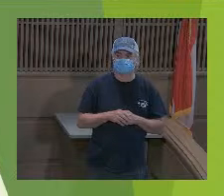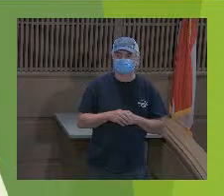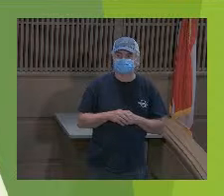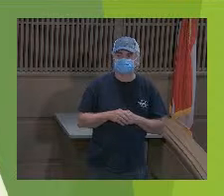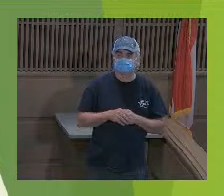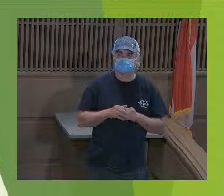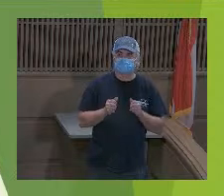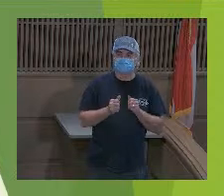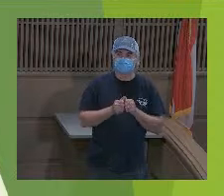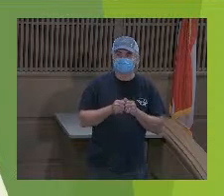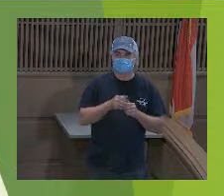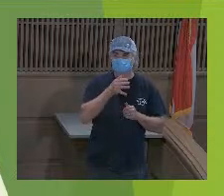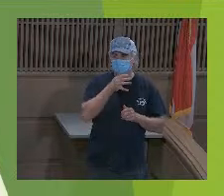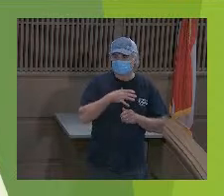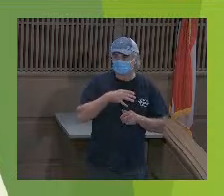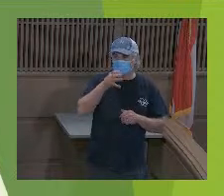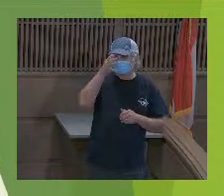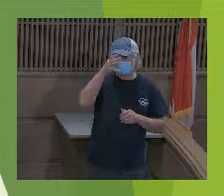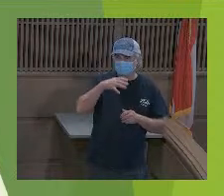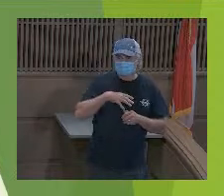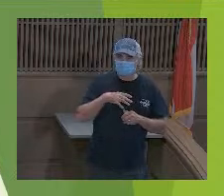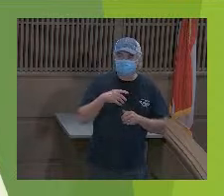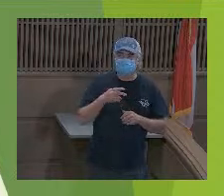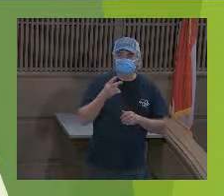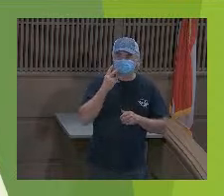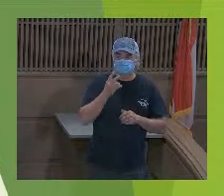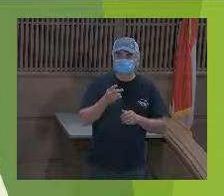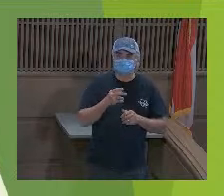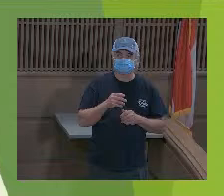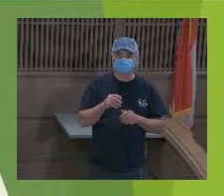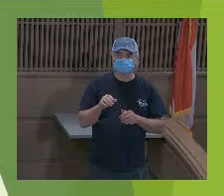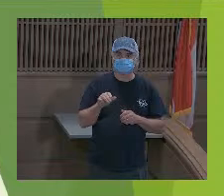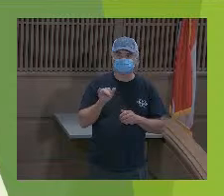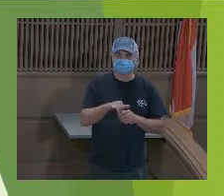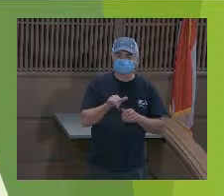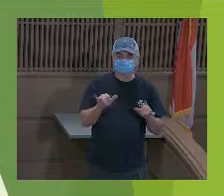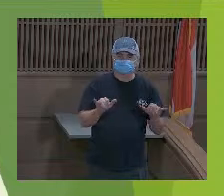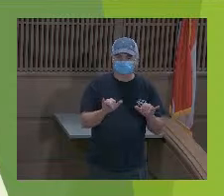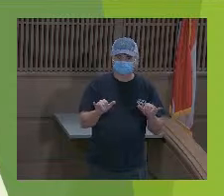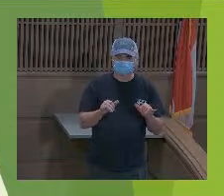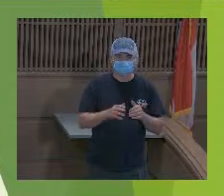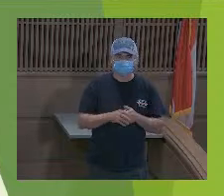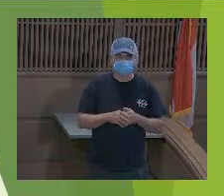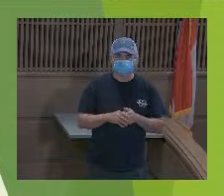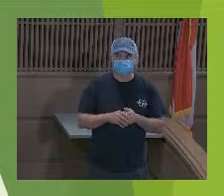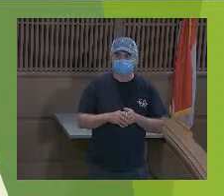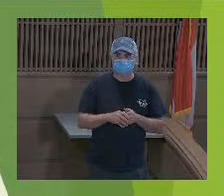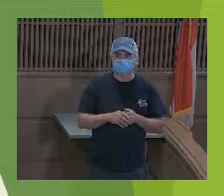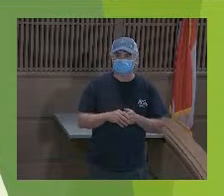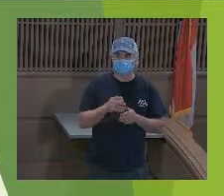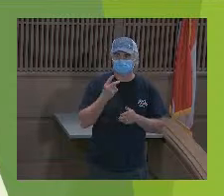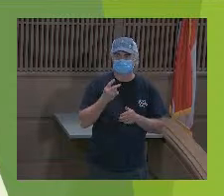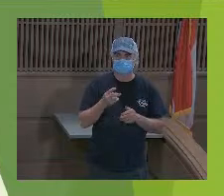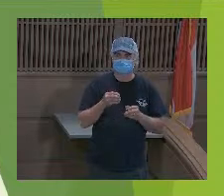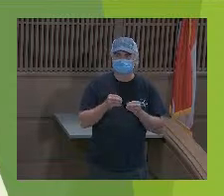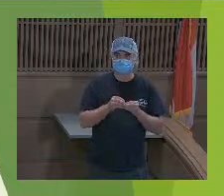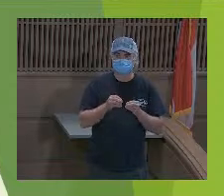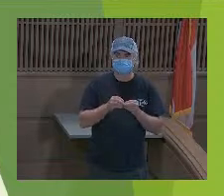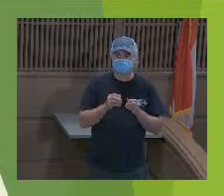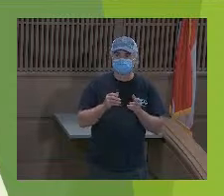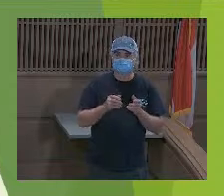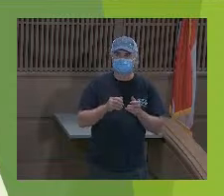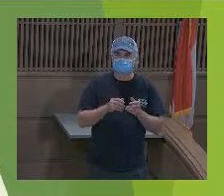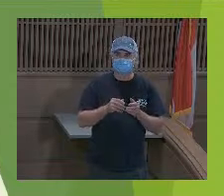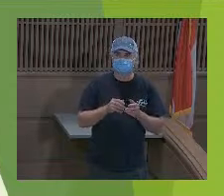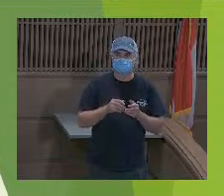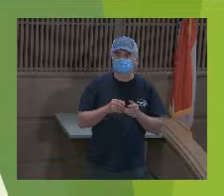Gender, consistent with what we've seen, except again, I think there was a higher disparity in female